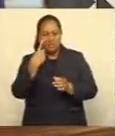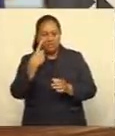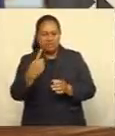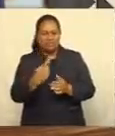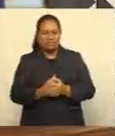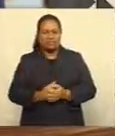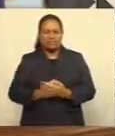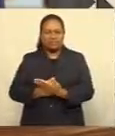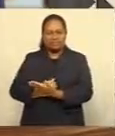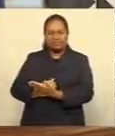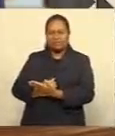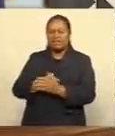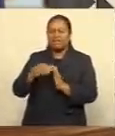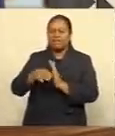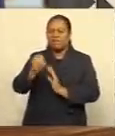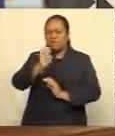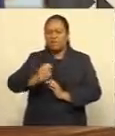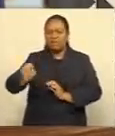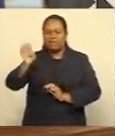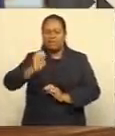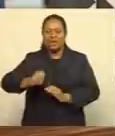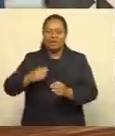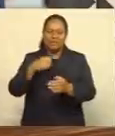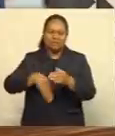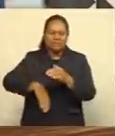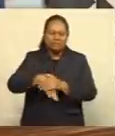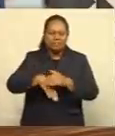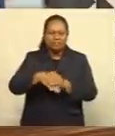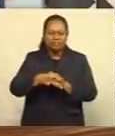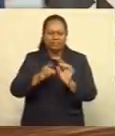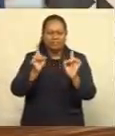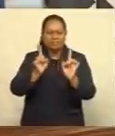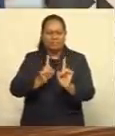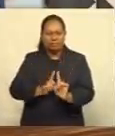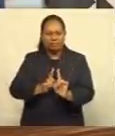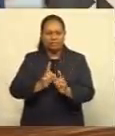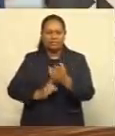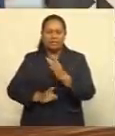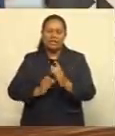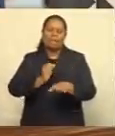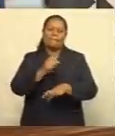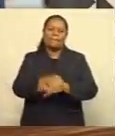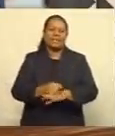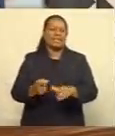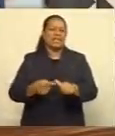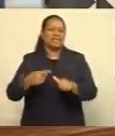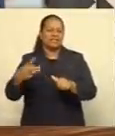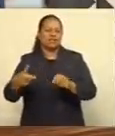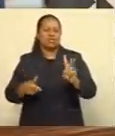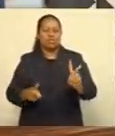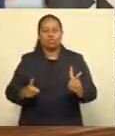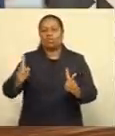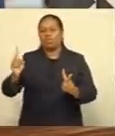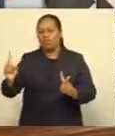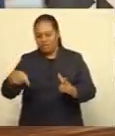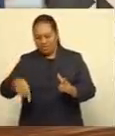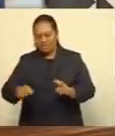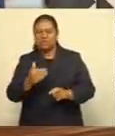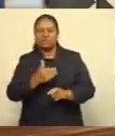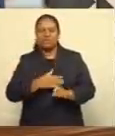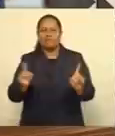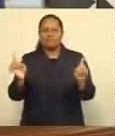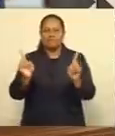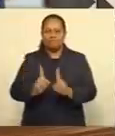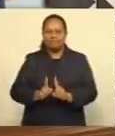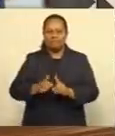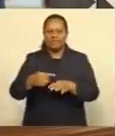the failed European Super League is a closed chapter after his side beat Aston Villa 2-1 this morning to move closer to becoming